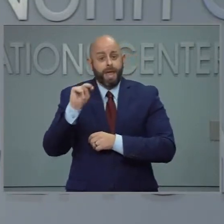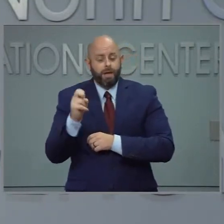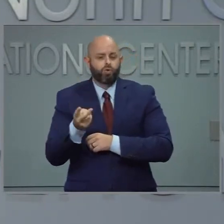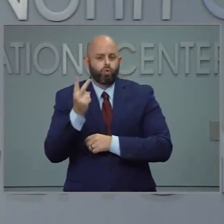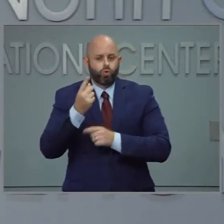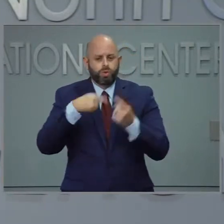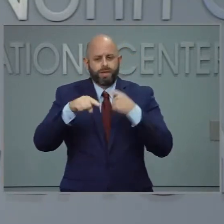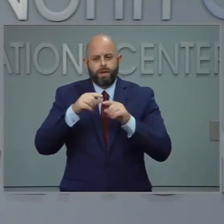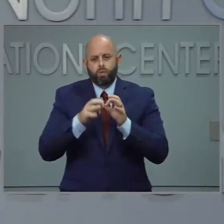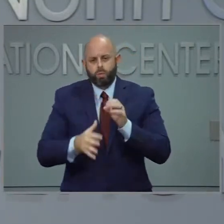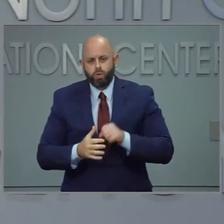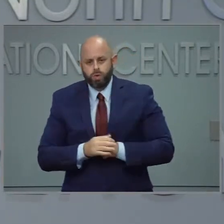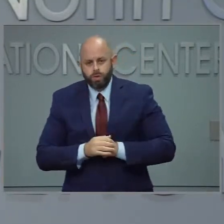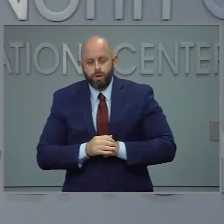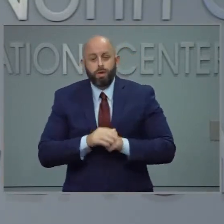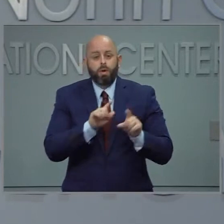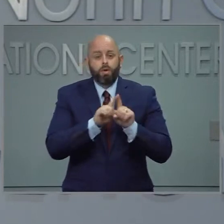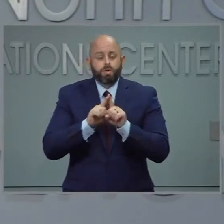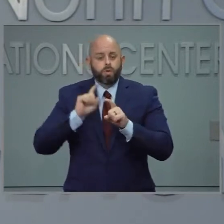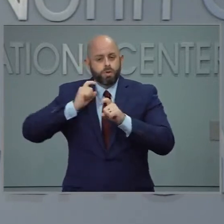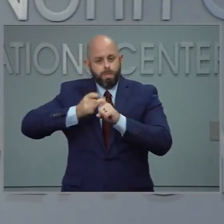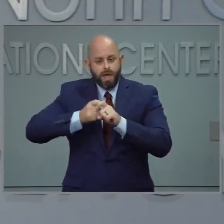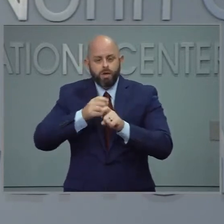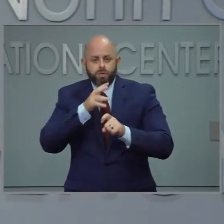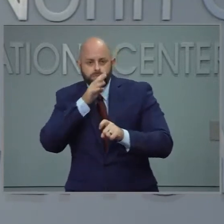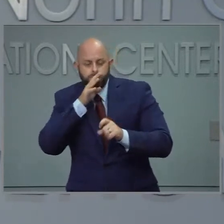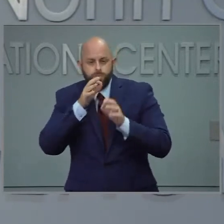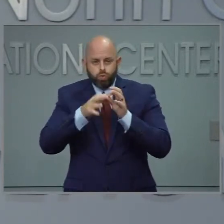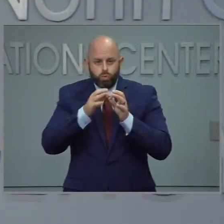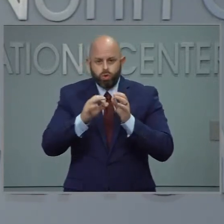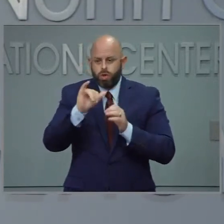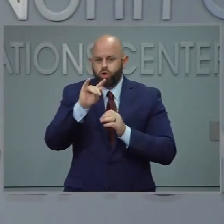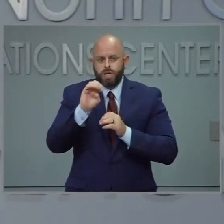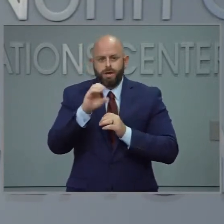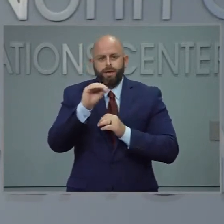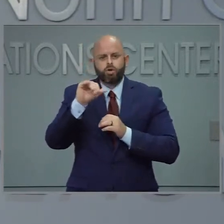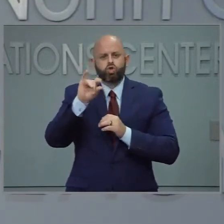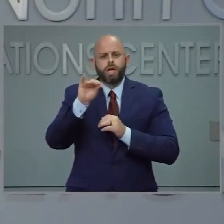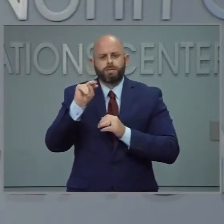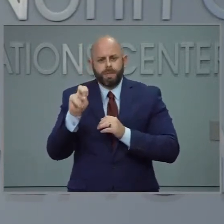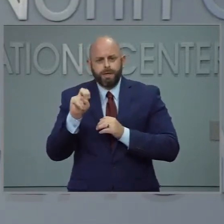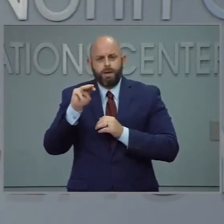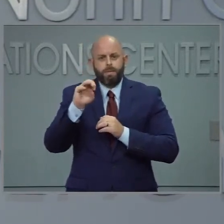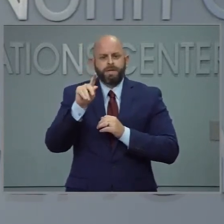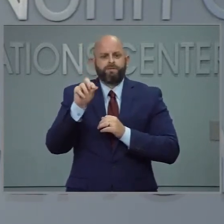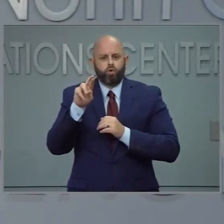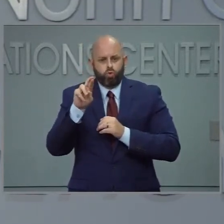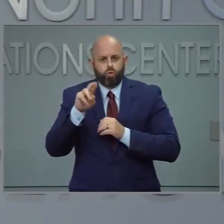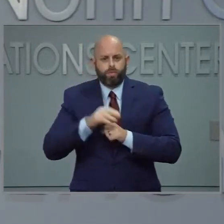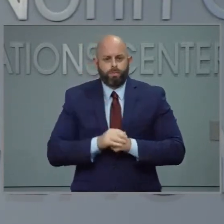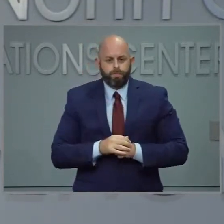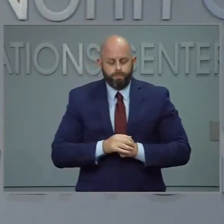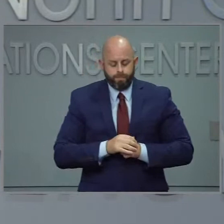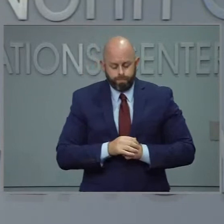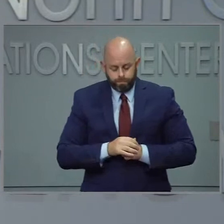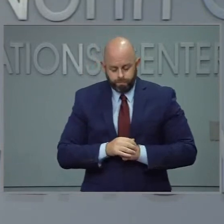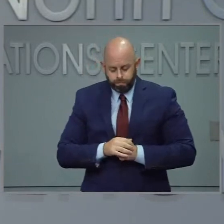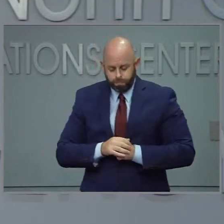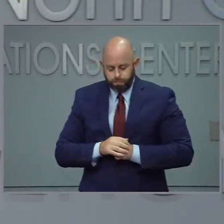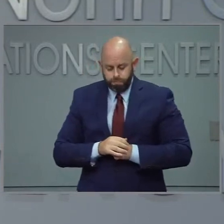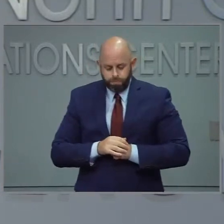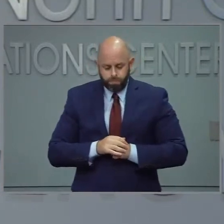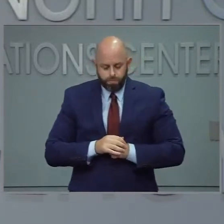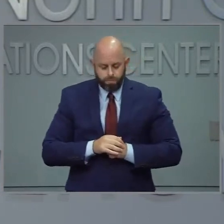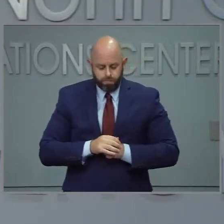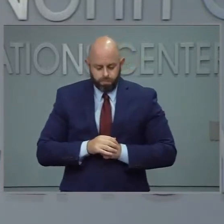language interpreters, and behind the scenes, Jackie and Jasmine Mativier are our Spanish language interpreters.